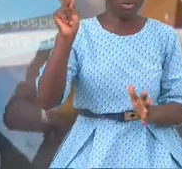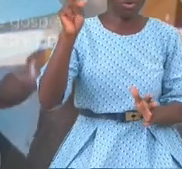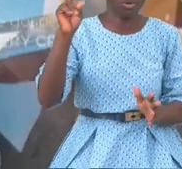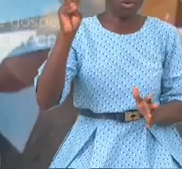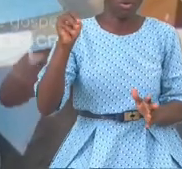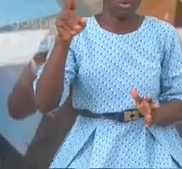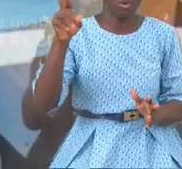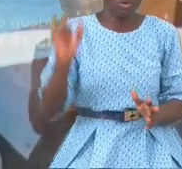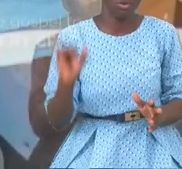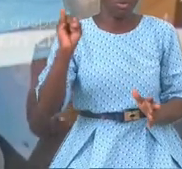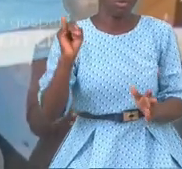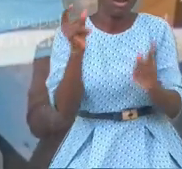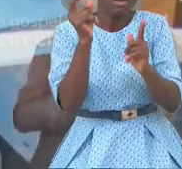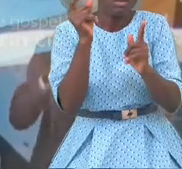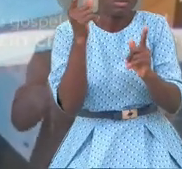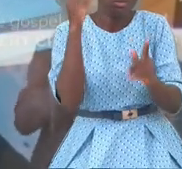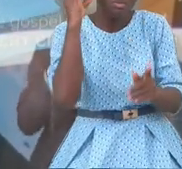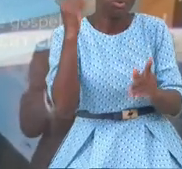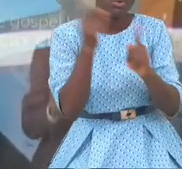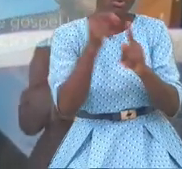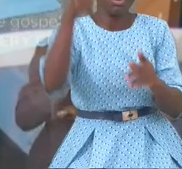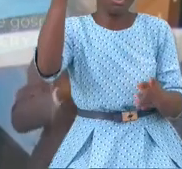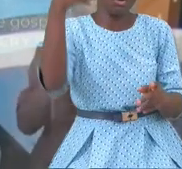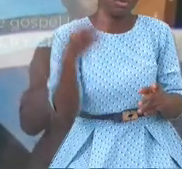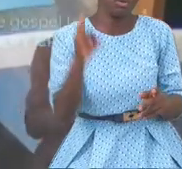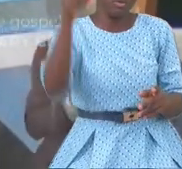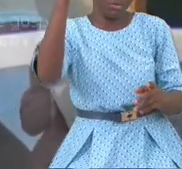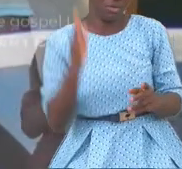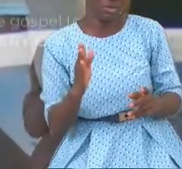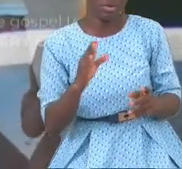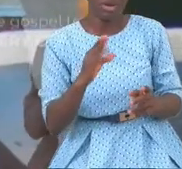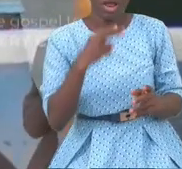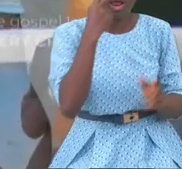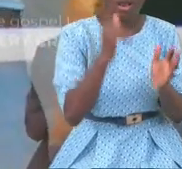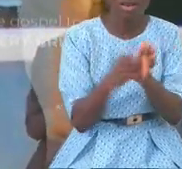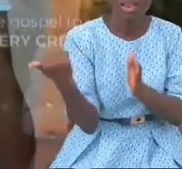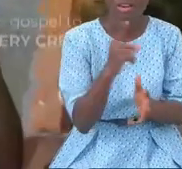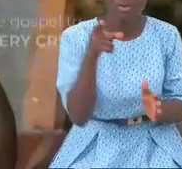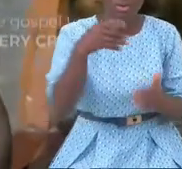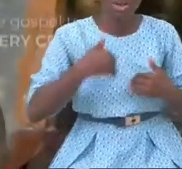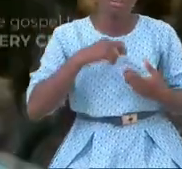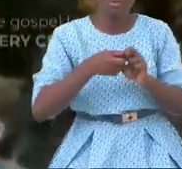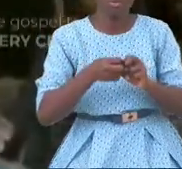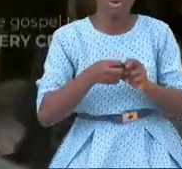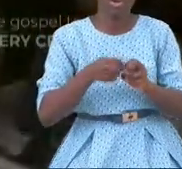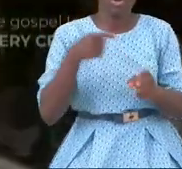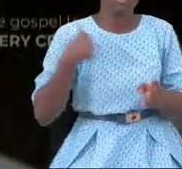touch, lay your hands there. And I'm like, he's only lying down. I can't sit as I